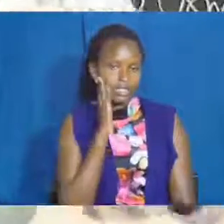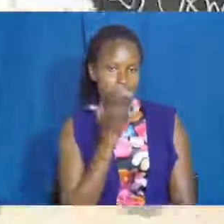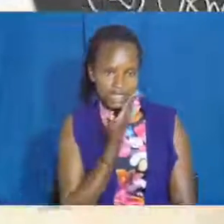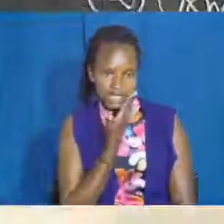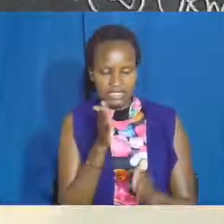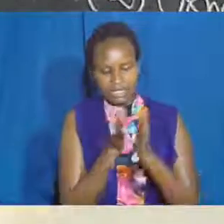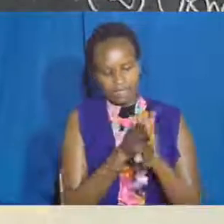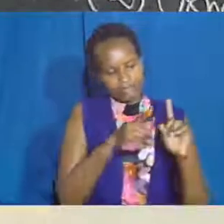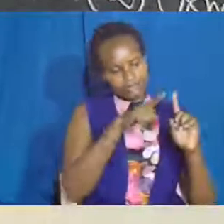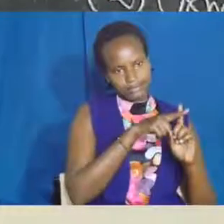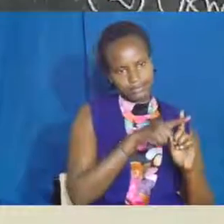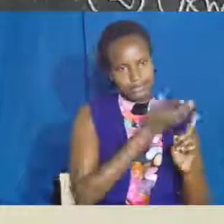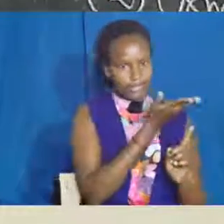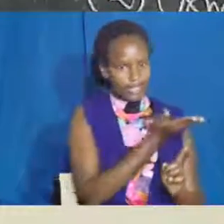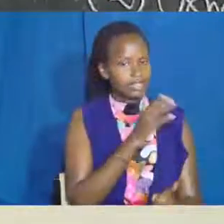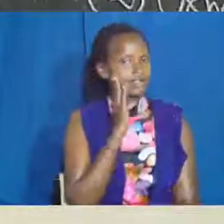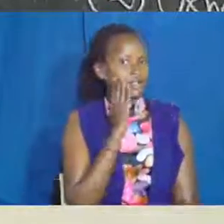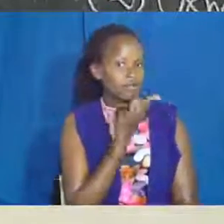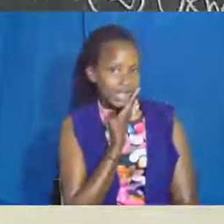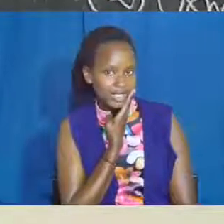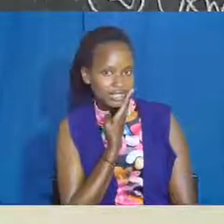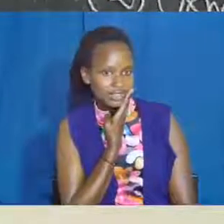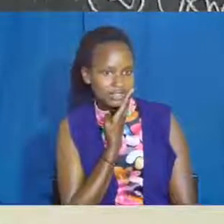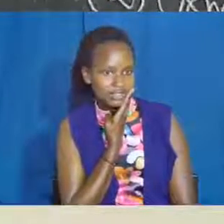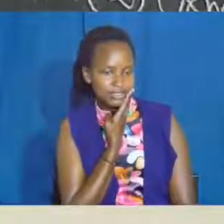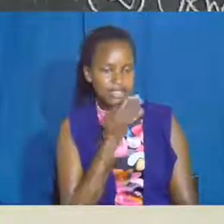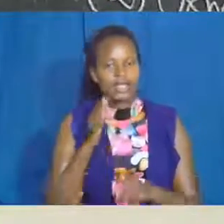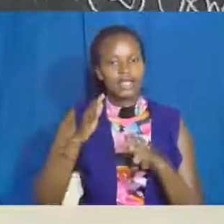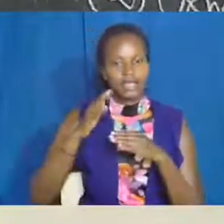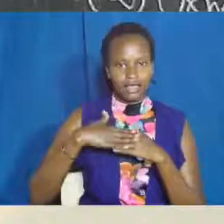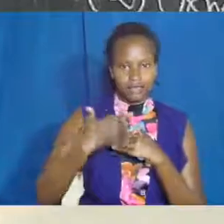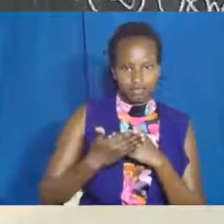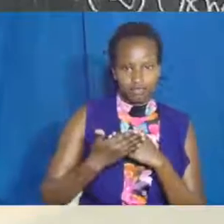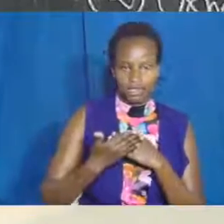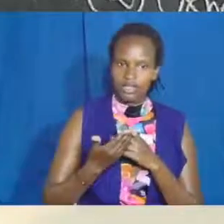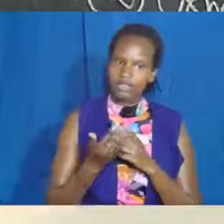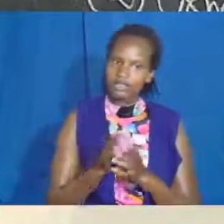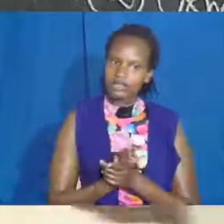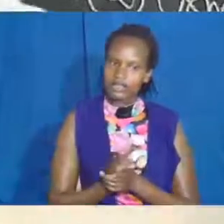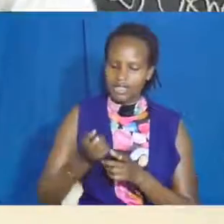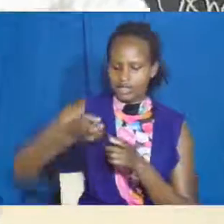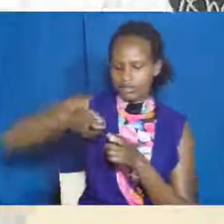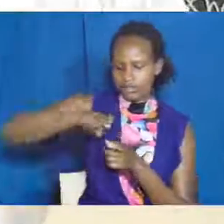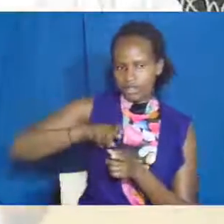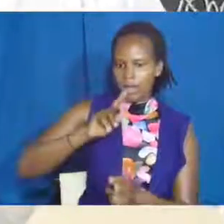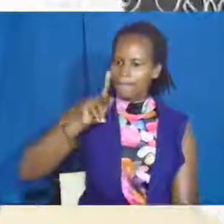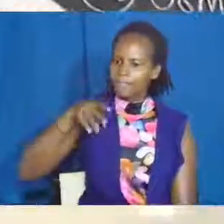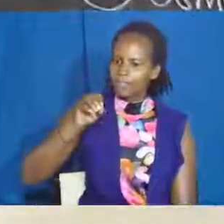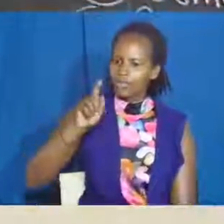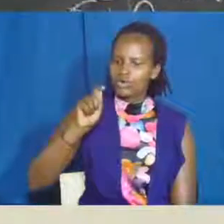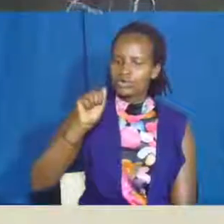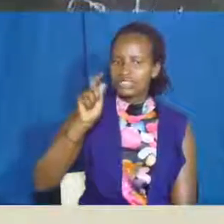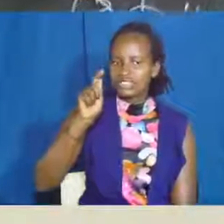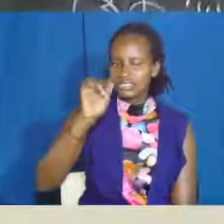water, this is water. And then I add potassium permanganate. As